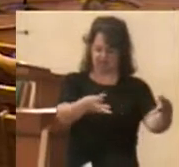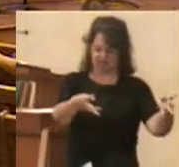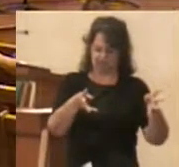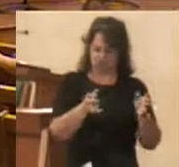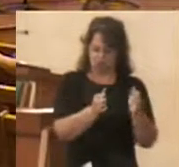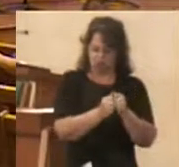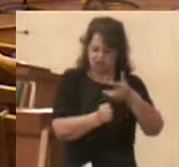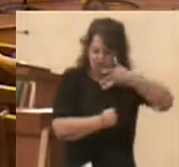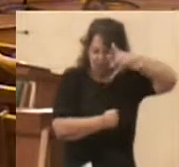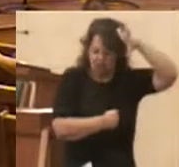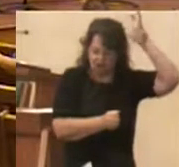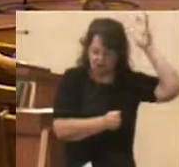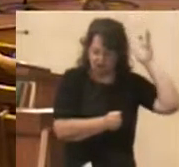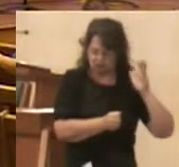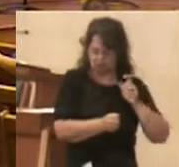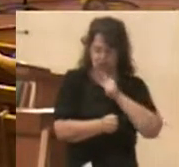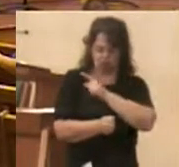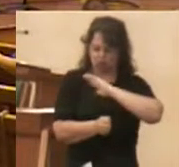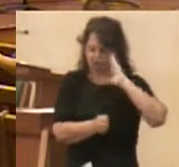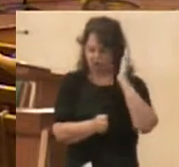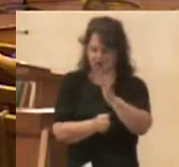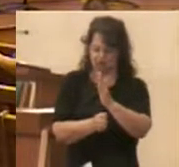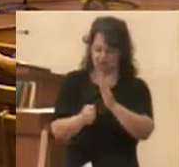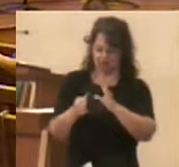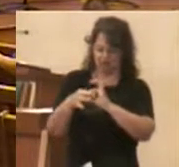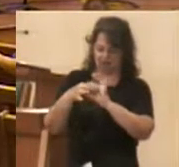away, you never walked away.